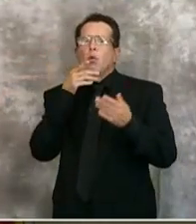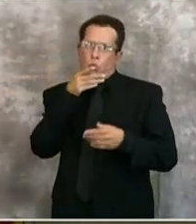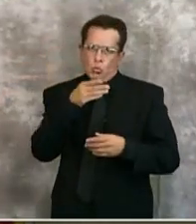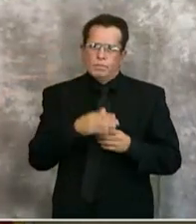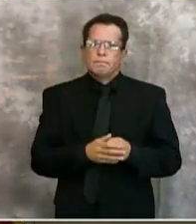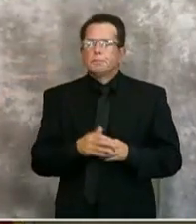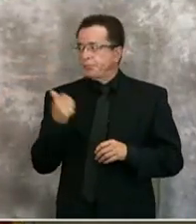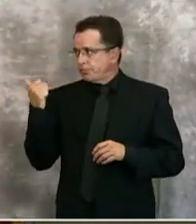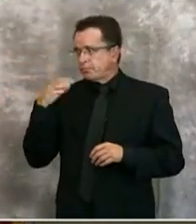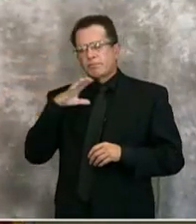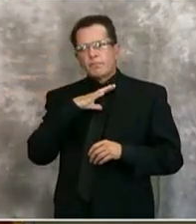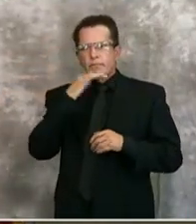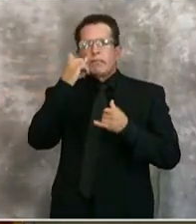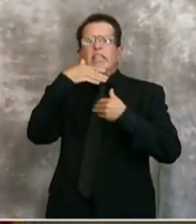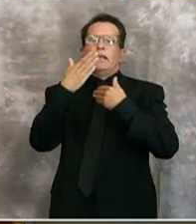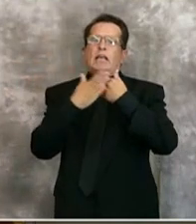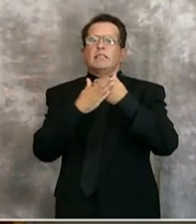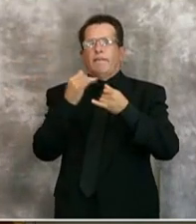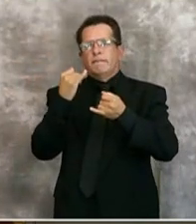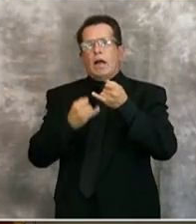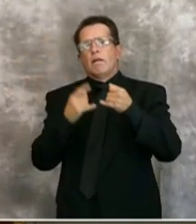Okay, we have one final call-in question.